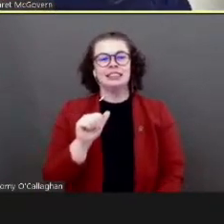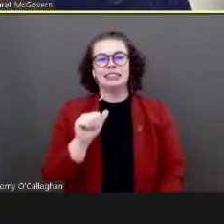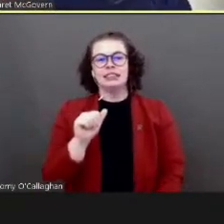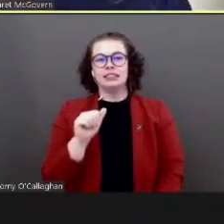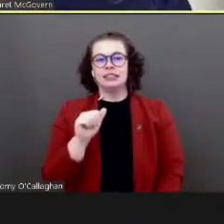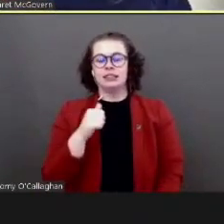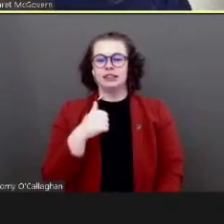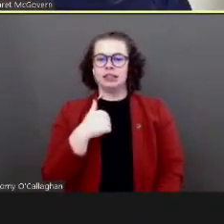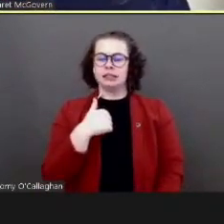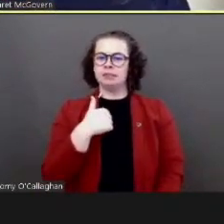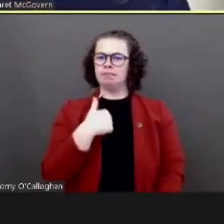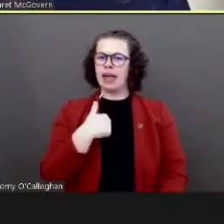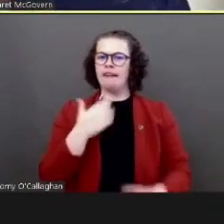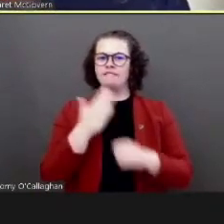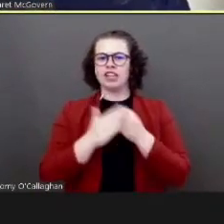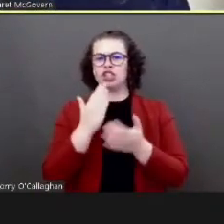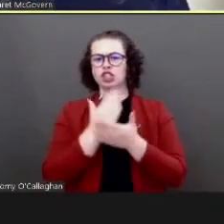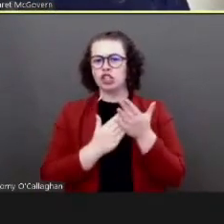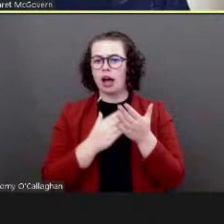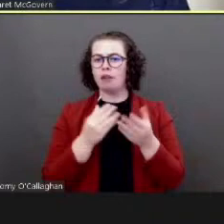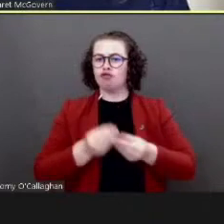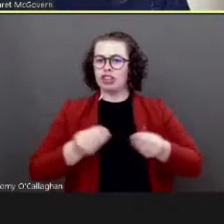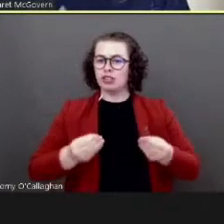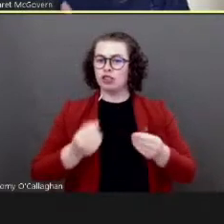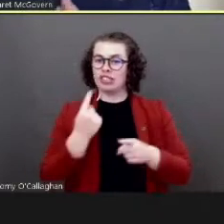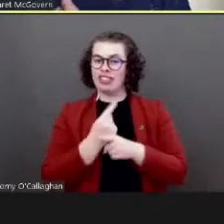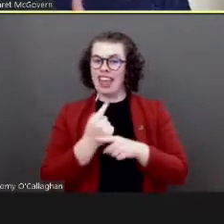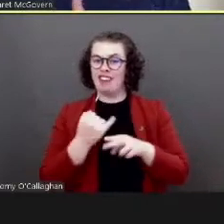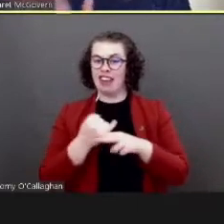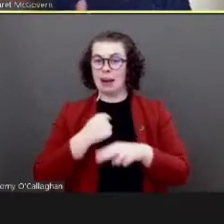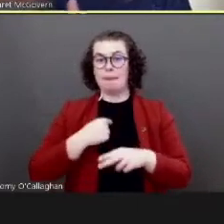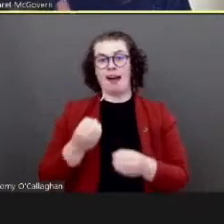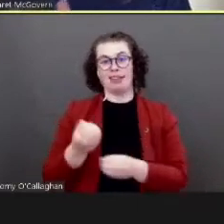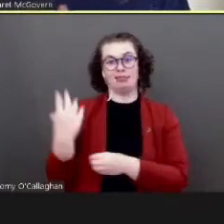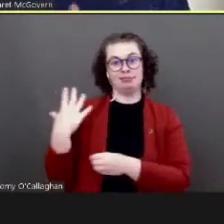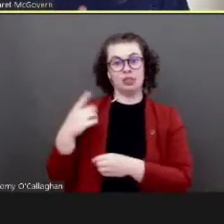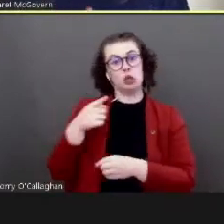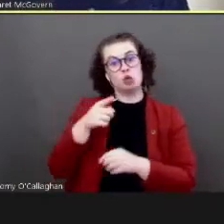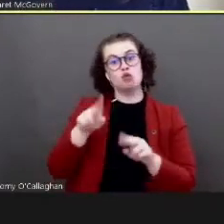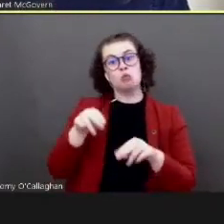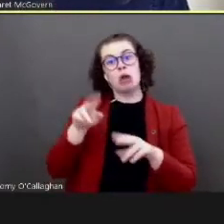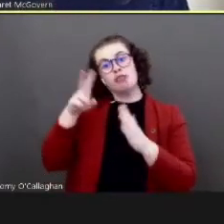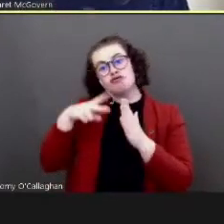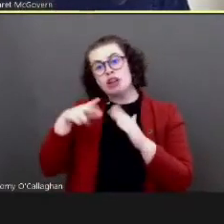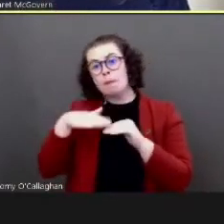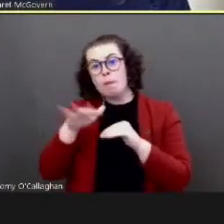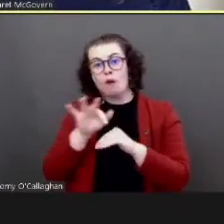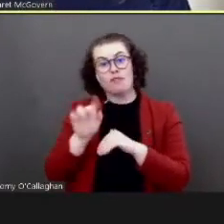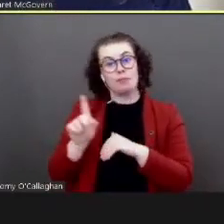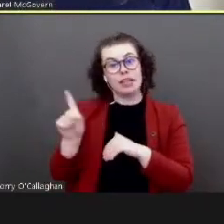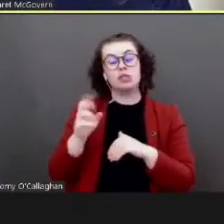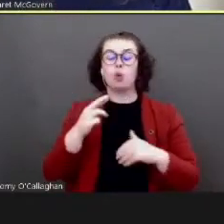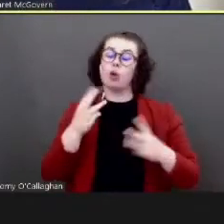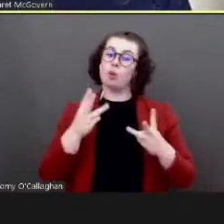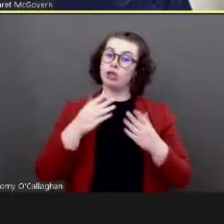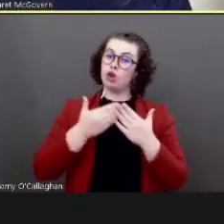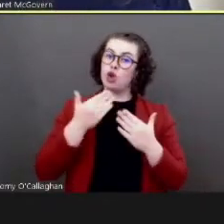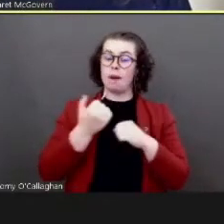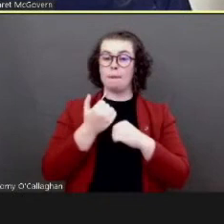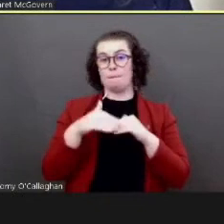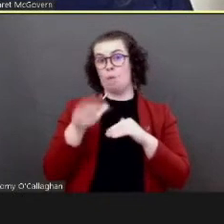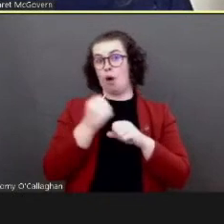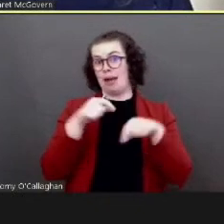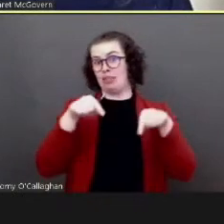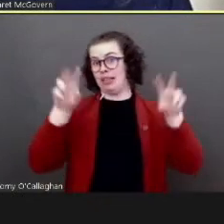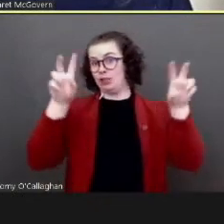I've left some references and resources at the end for anybody who's interested in hearing a little bit more or learning a bit more about this. Thank